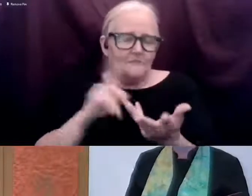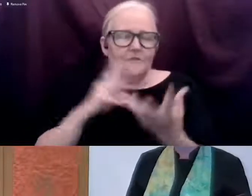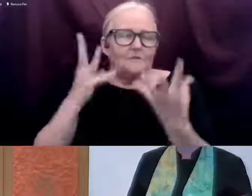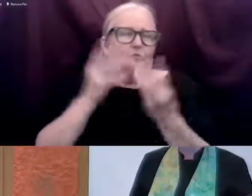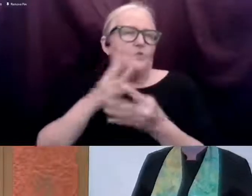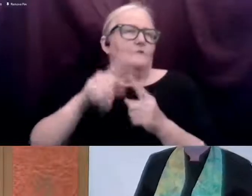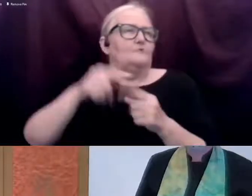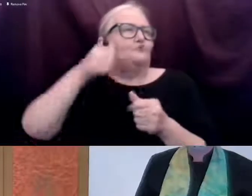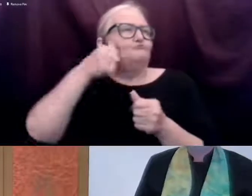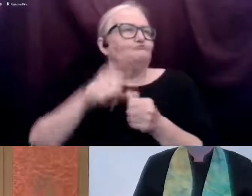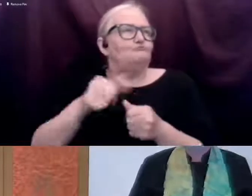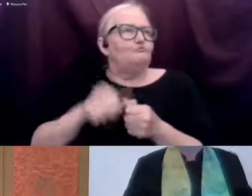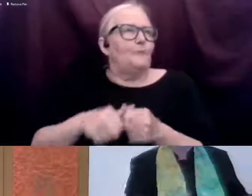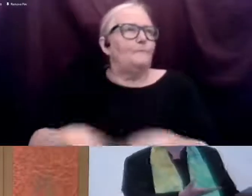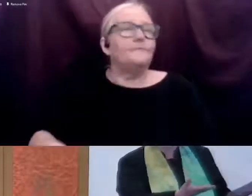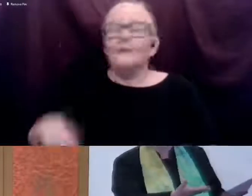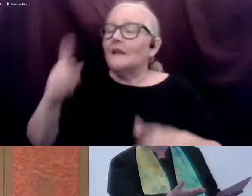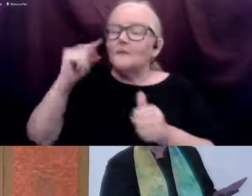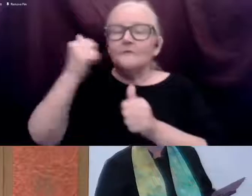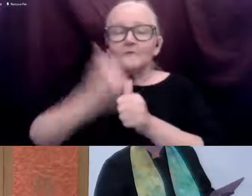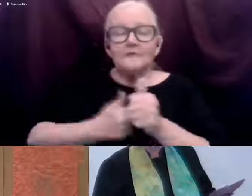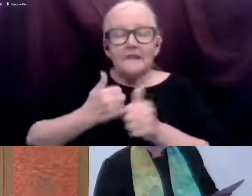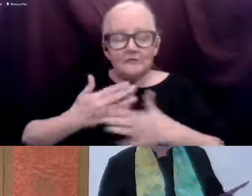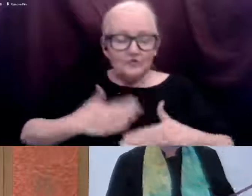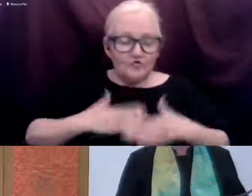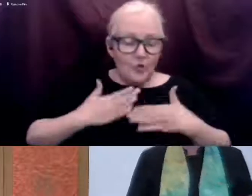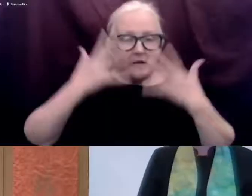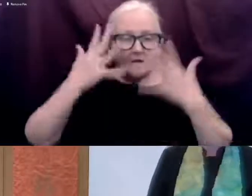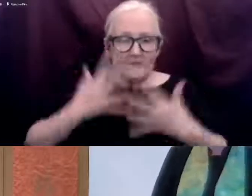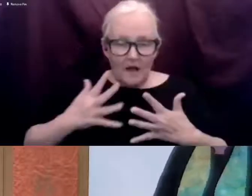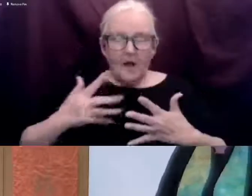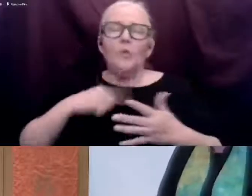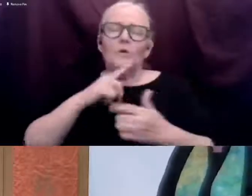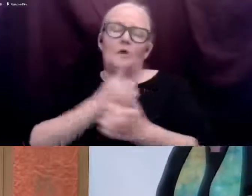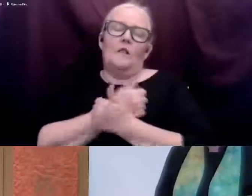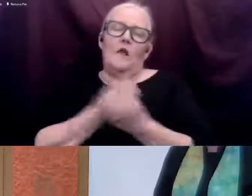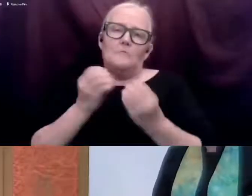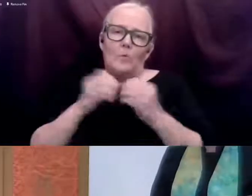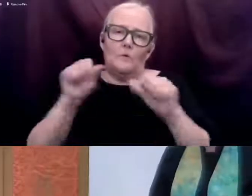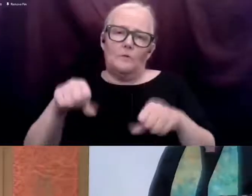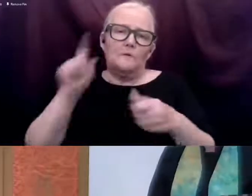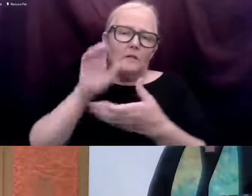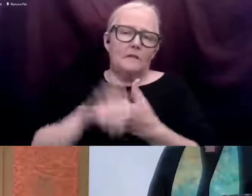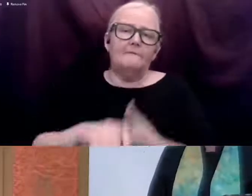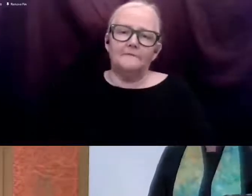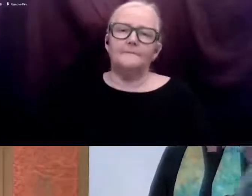and sorrow, we are held in love beyond belief.